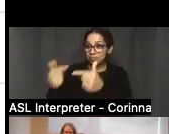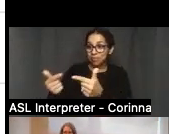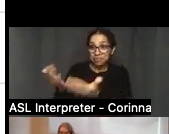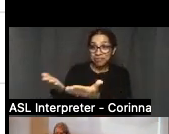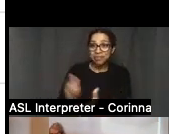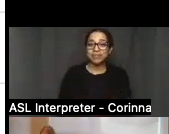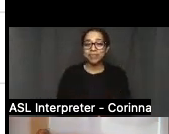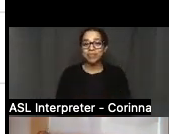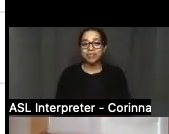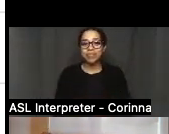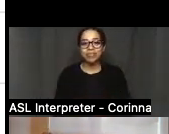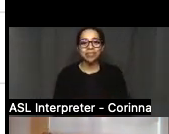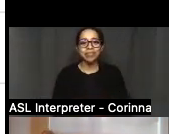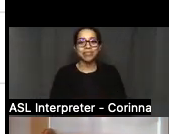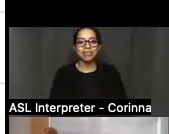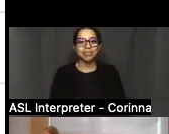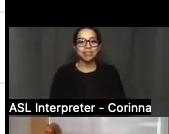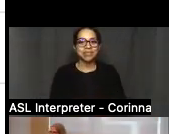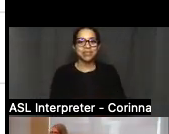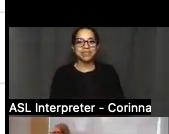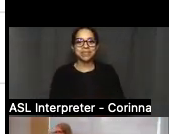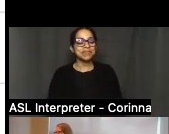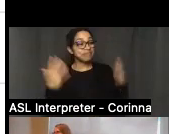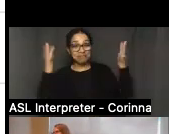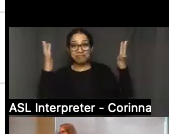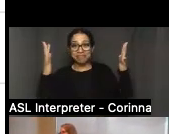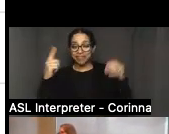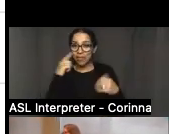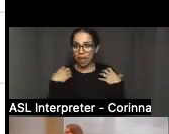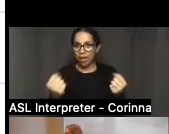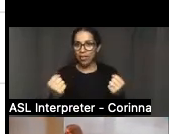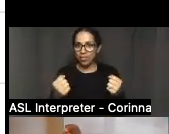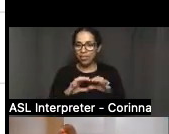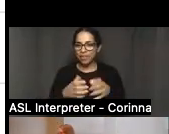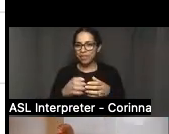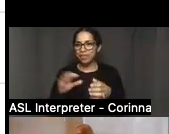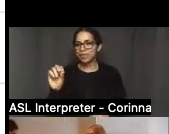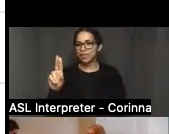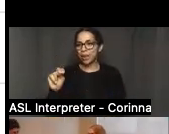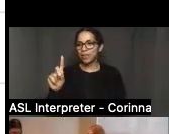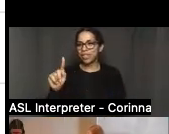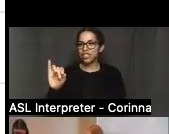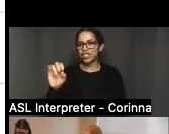Let's give the Health Foundation a round of applause. Thank you.